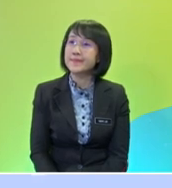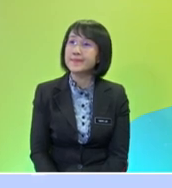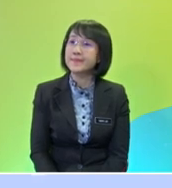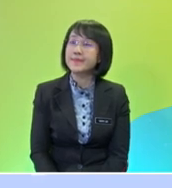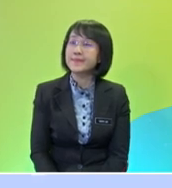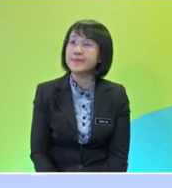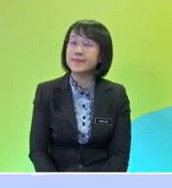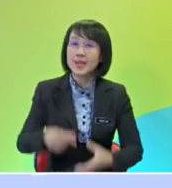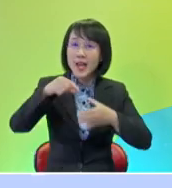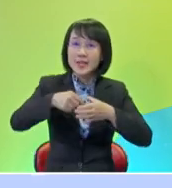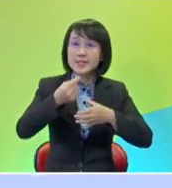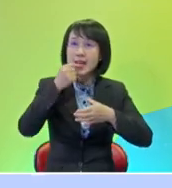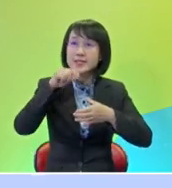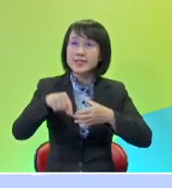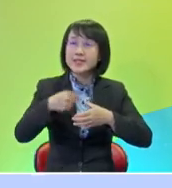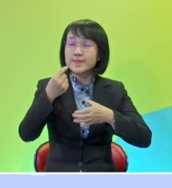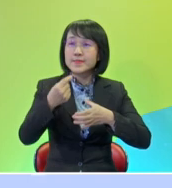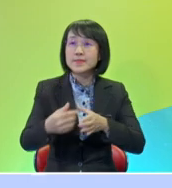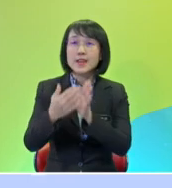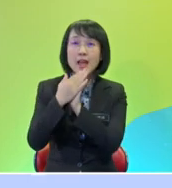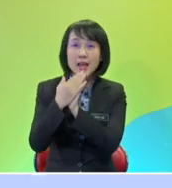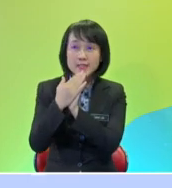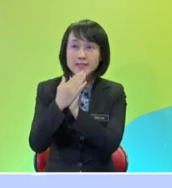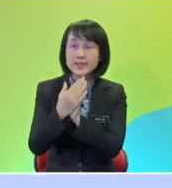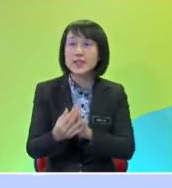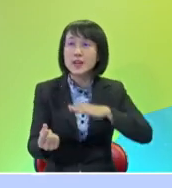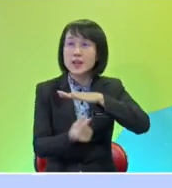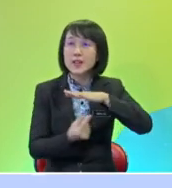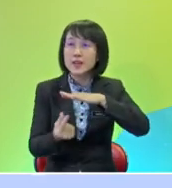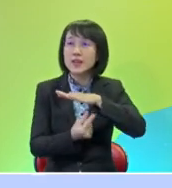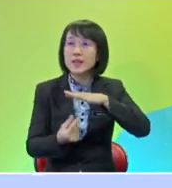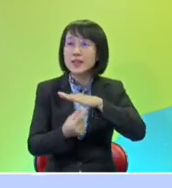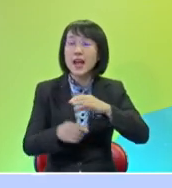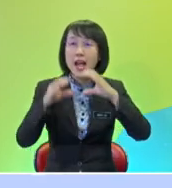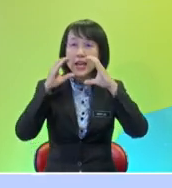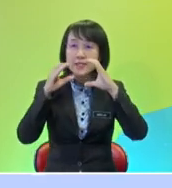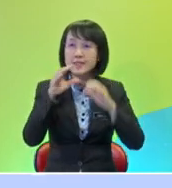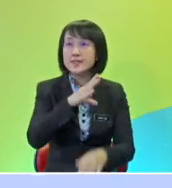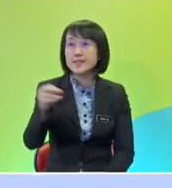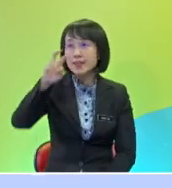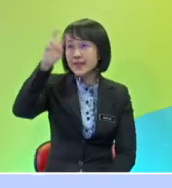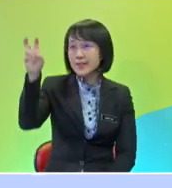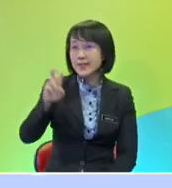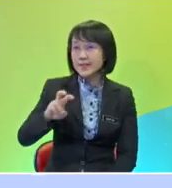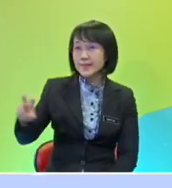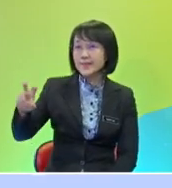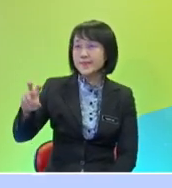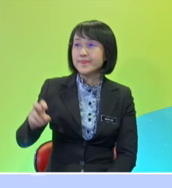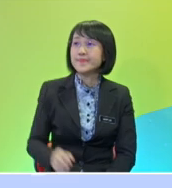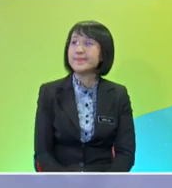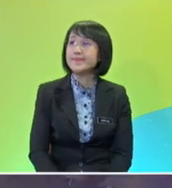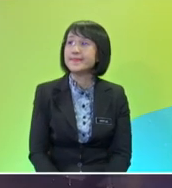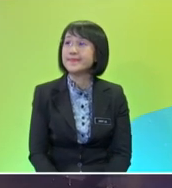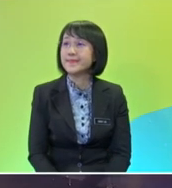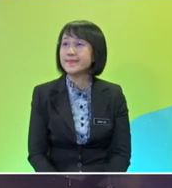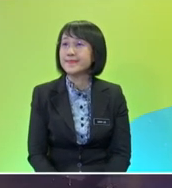French fries, homemade sandwiches, grilled burgers and pizzas. Wow. Excellent, Alex. So I